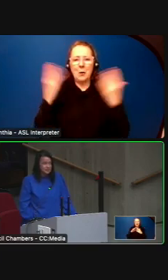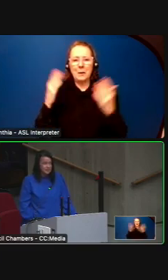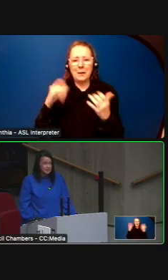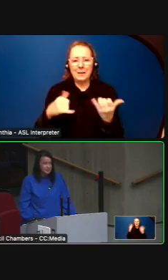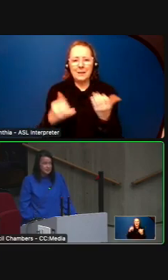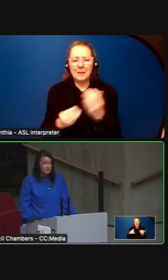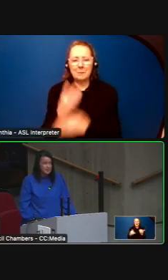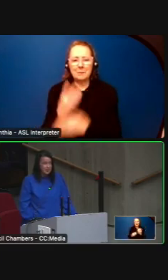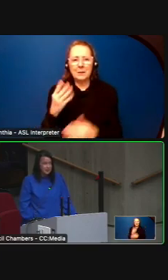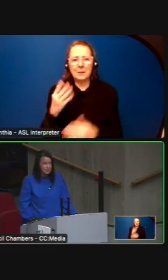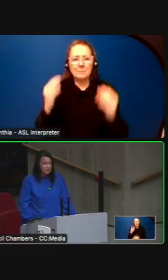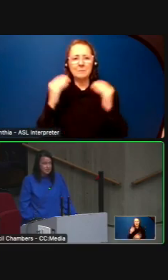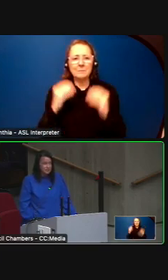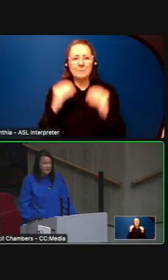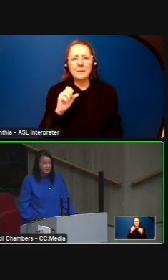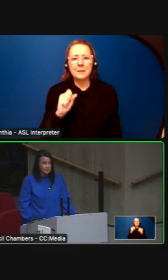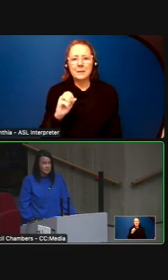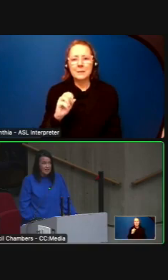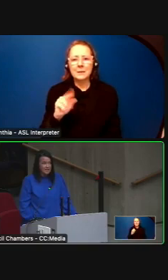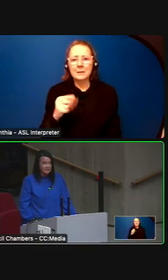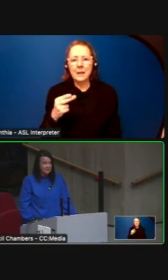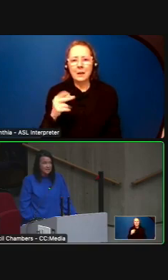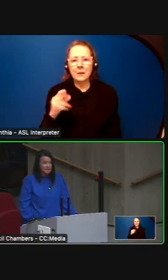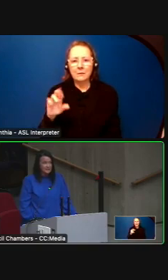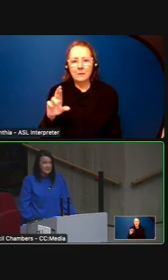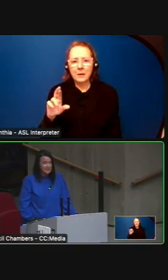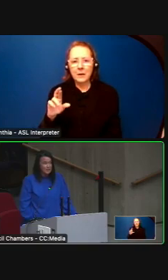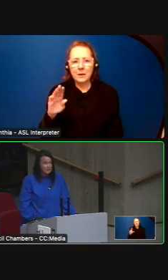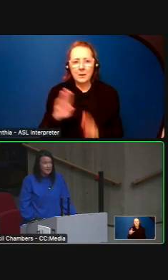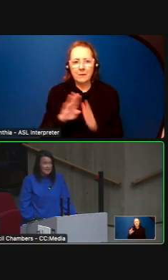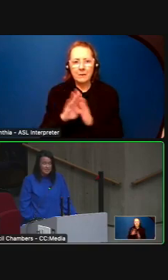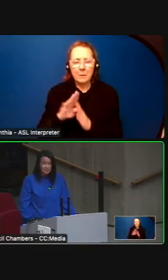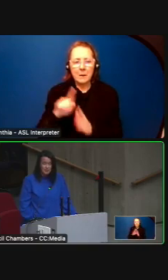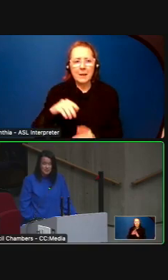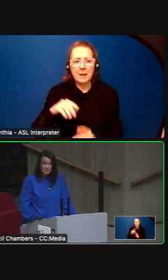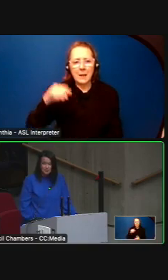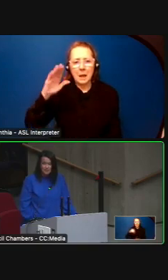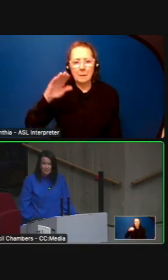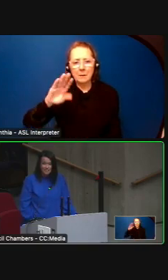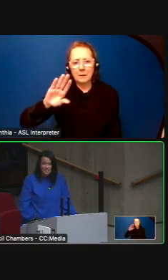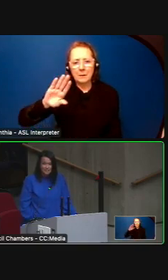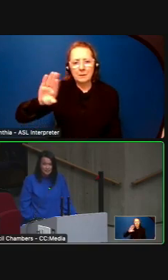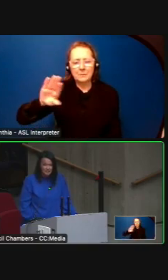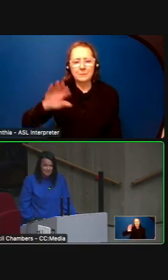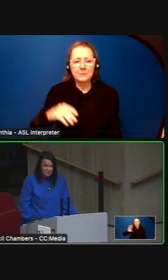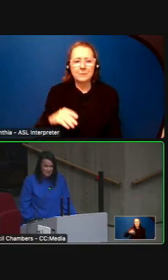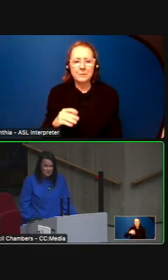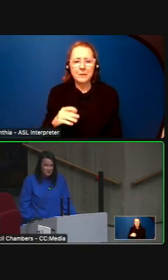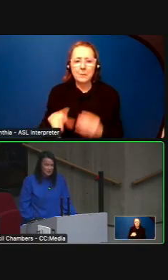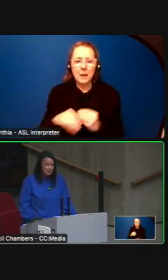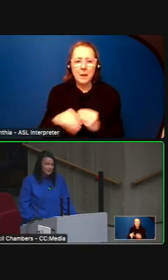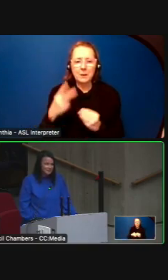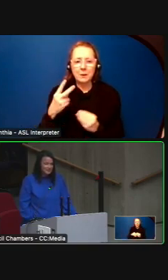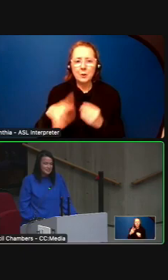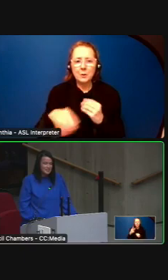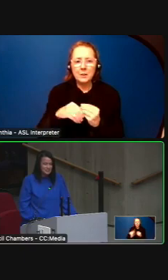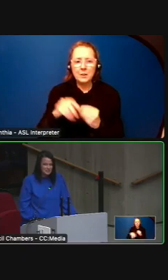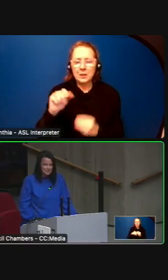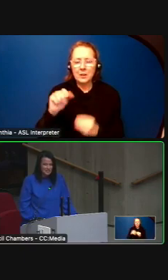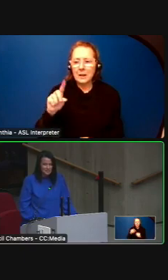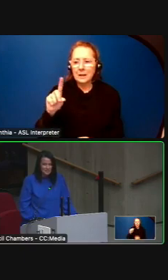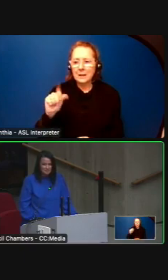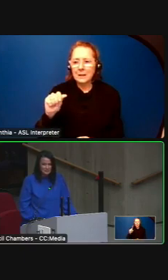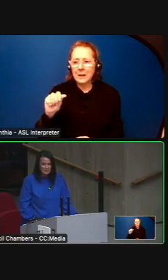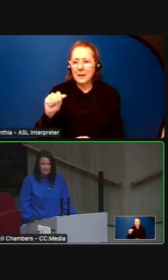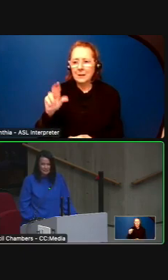Fair development, which is on the upper side, we added two additional ADA units, and those were quickly filled as soon as